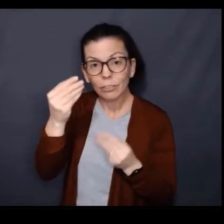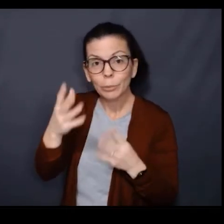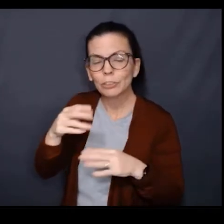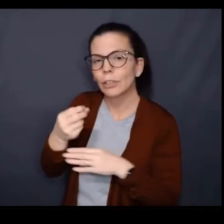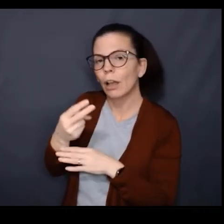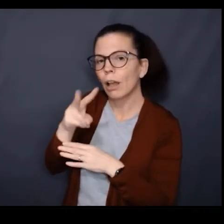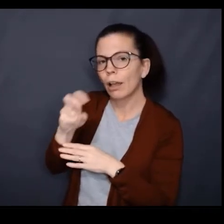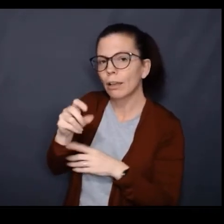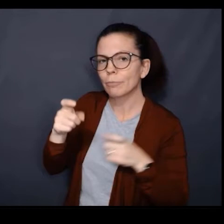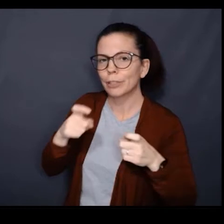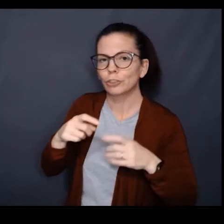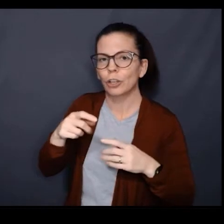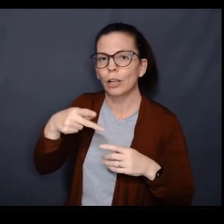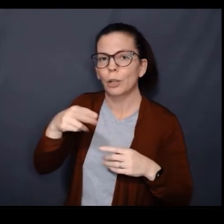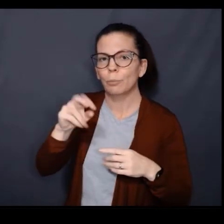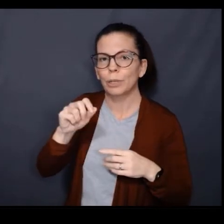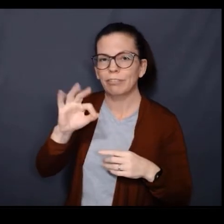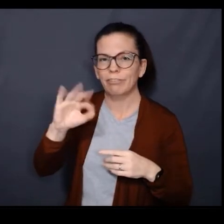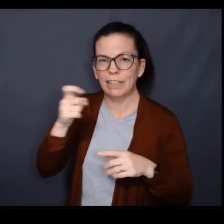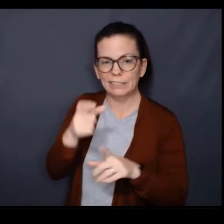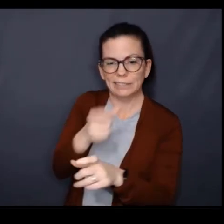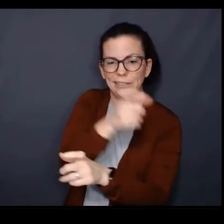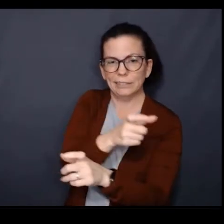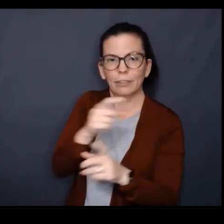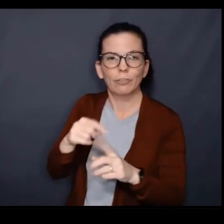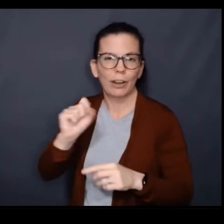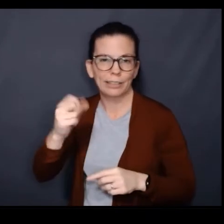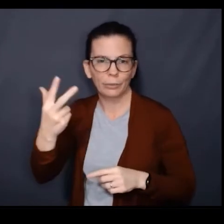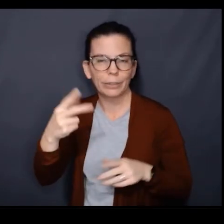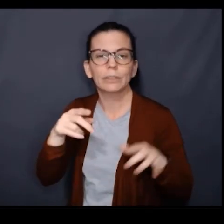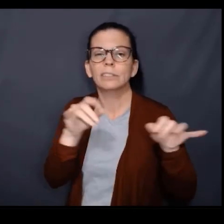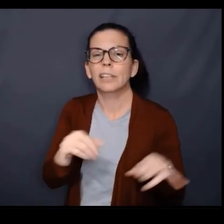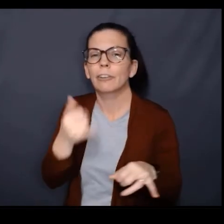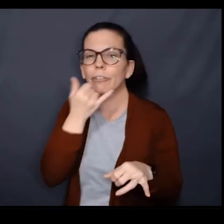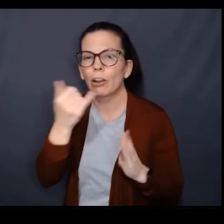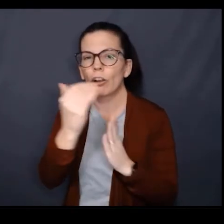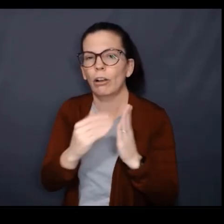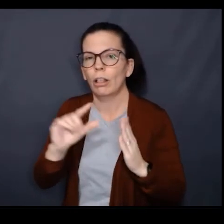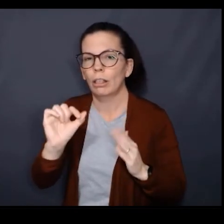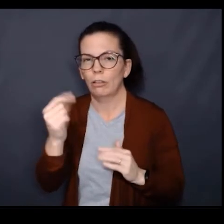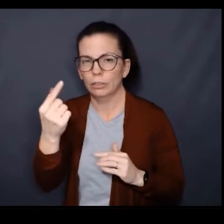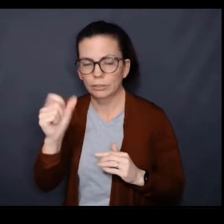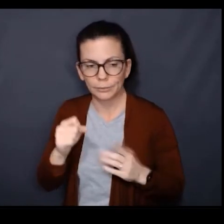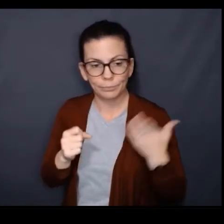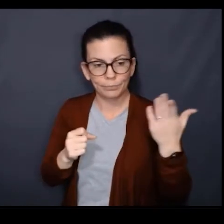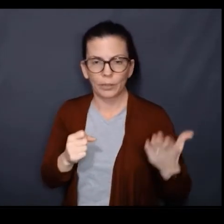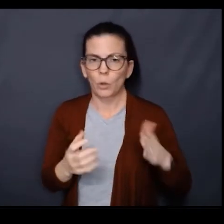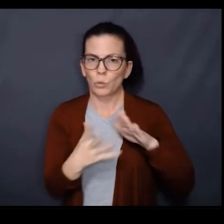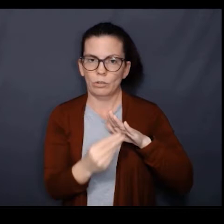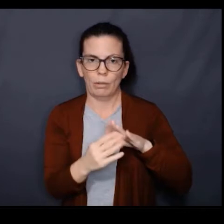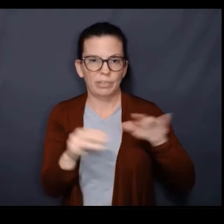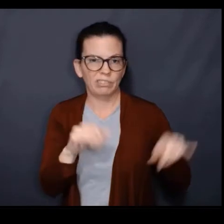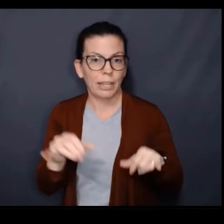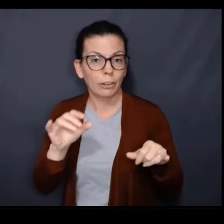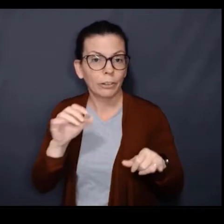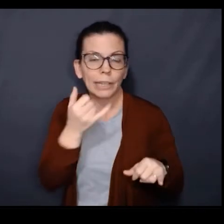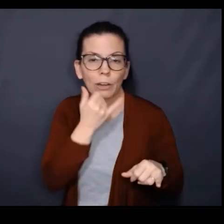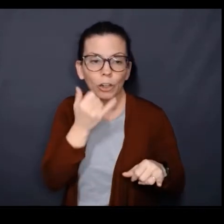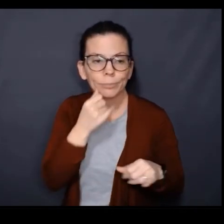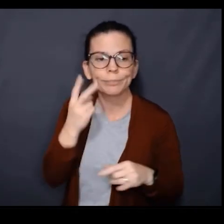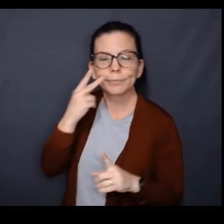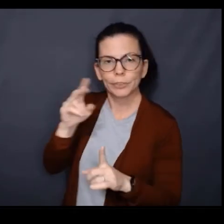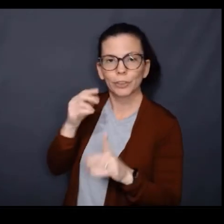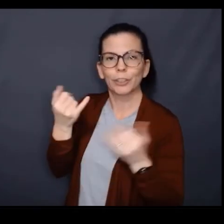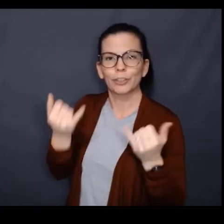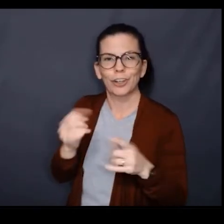This information is in the Hive Manager prefix in S3 and the standard error logs. Here, we're just copying down standard